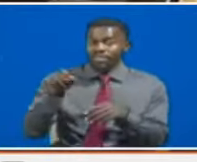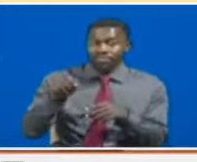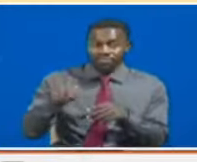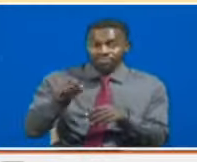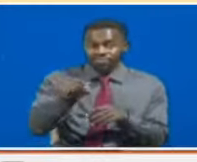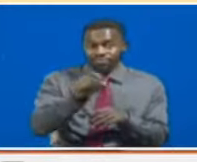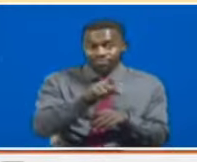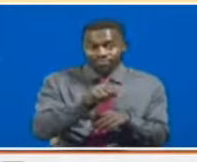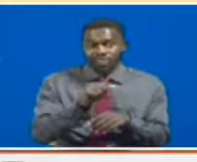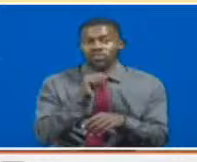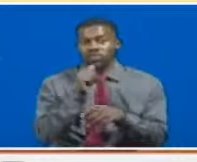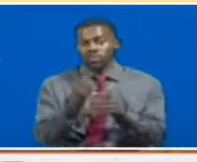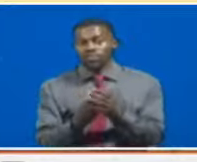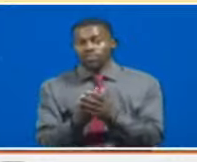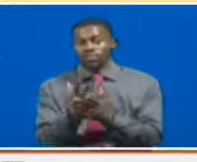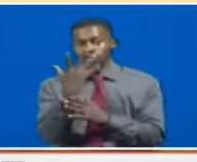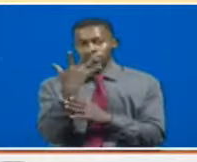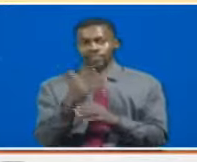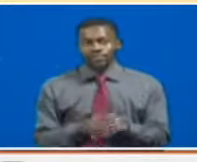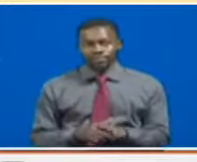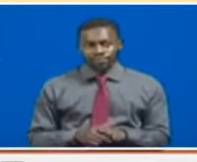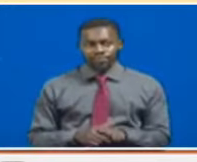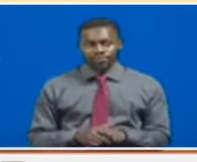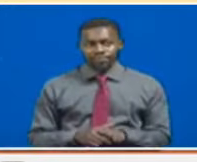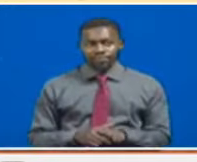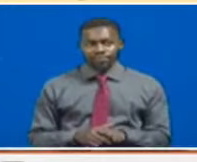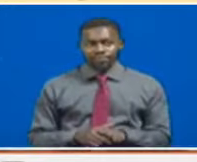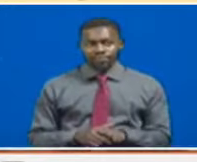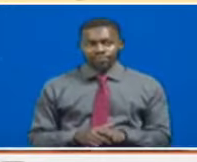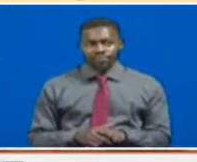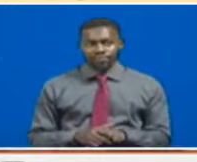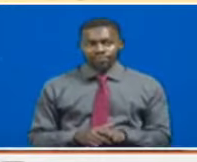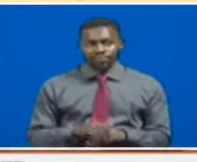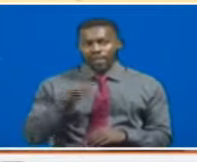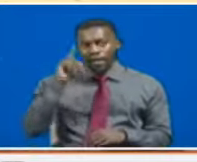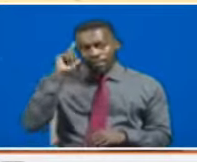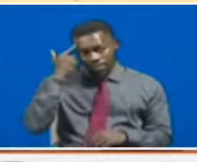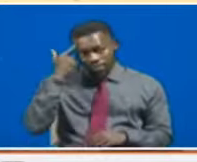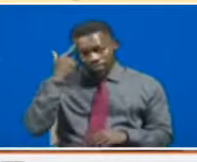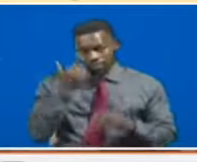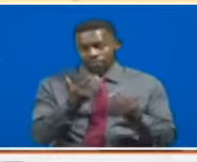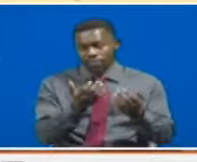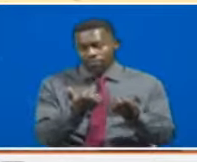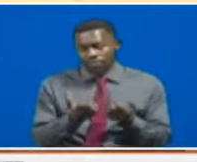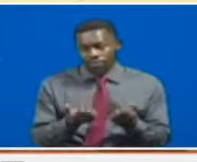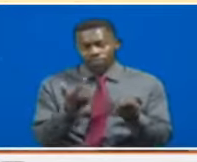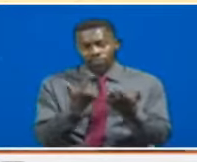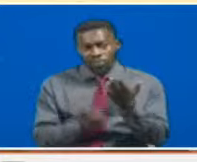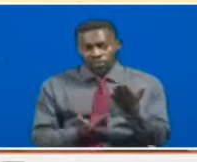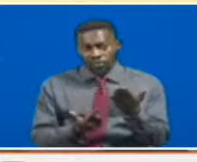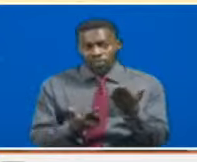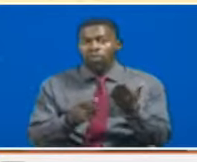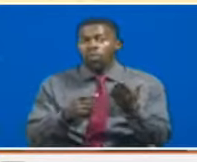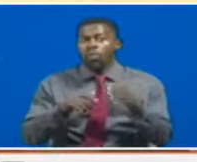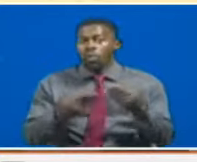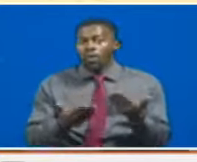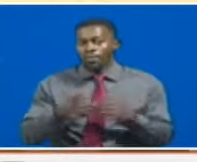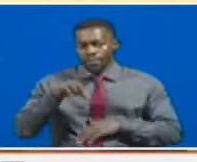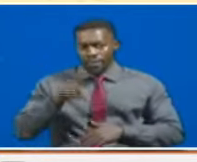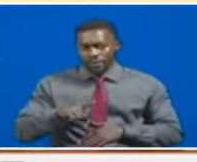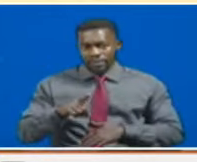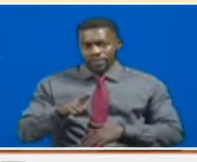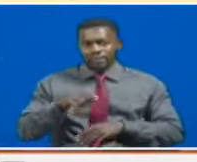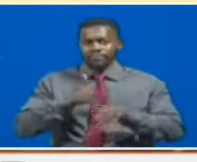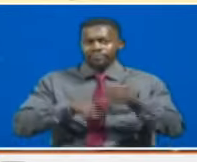growth. Kenya seed, I think you need, as elected leaders from this county or from most